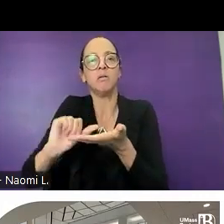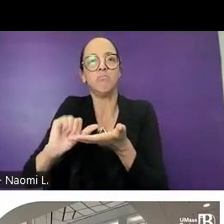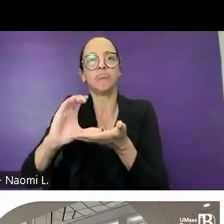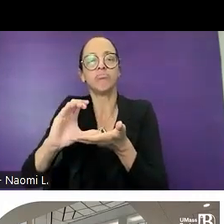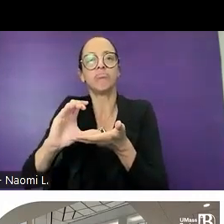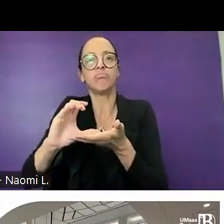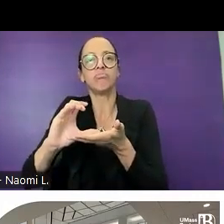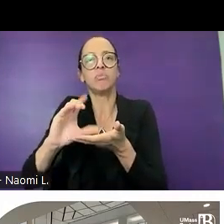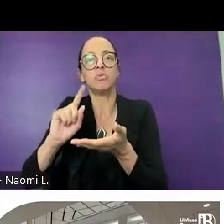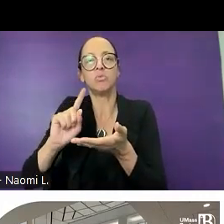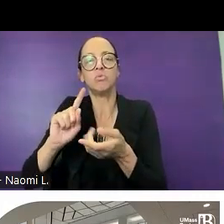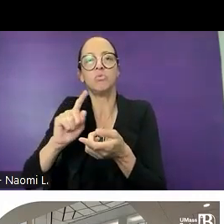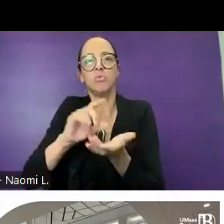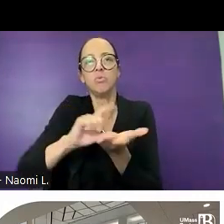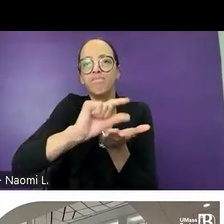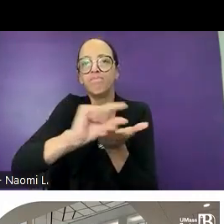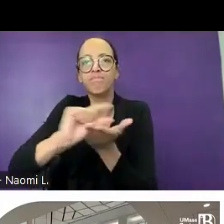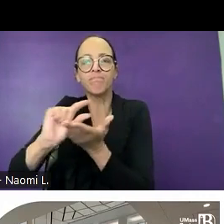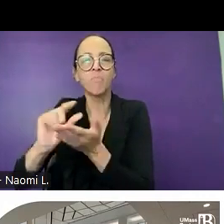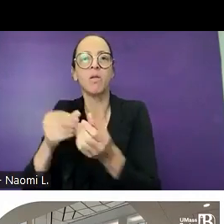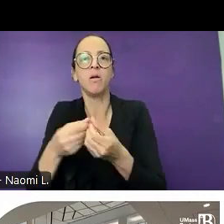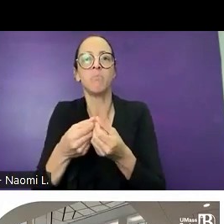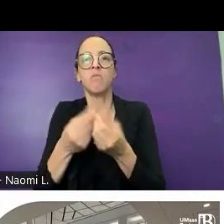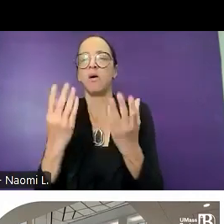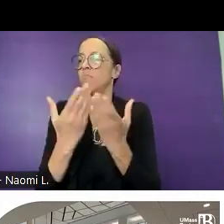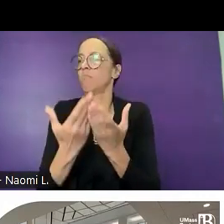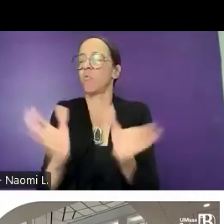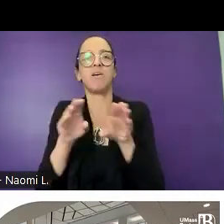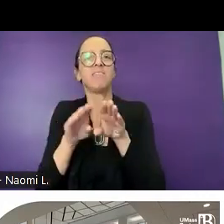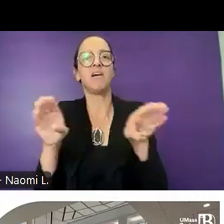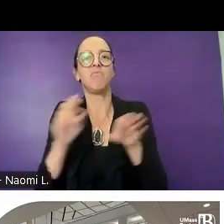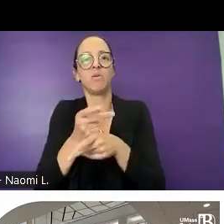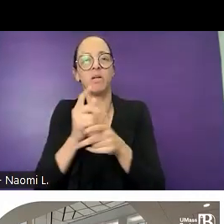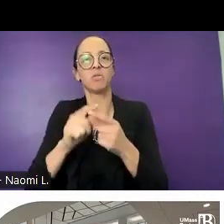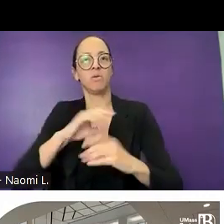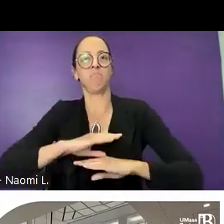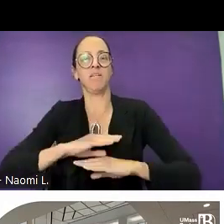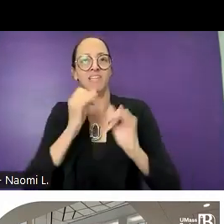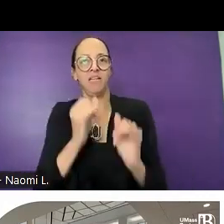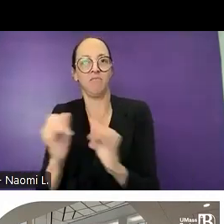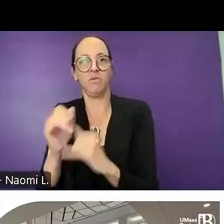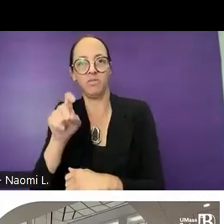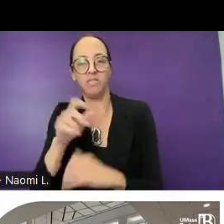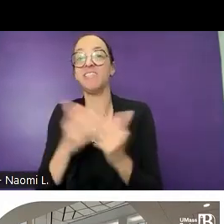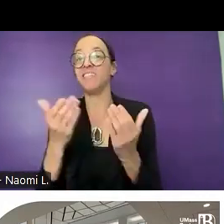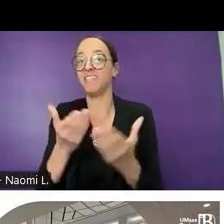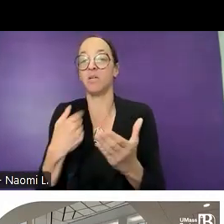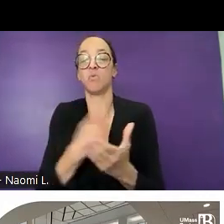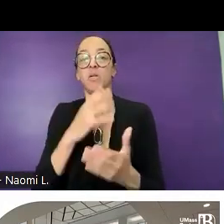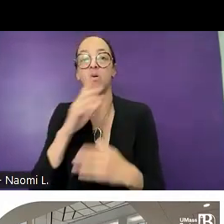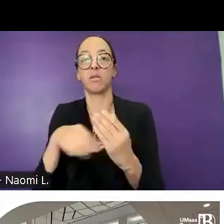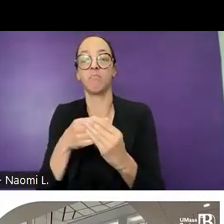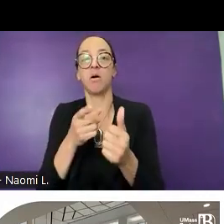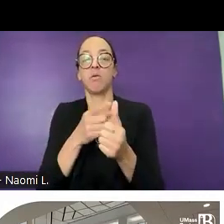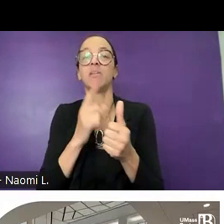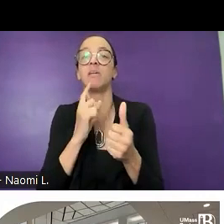meet varied individualized needs. And here we're talking about, acute, post-acute, and rehab,